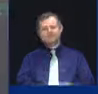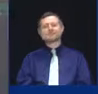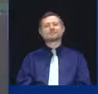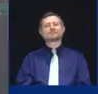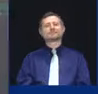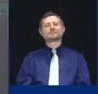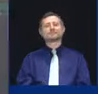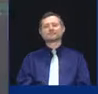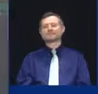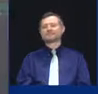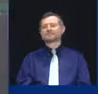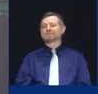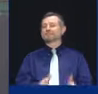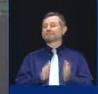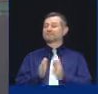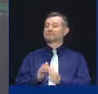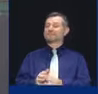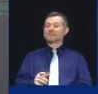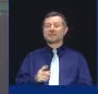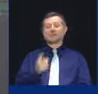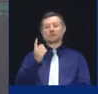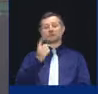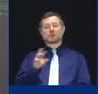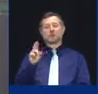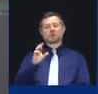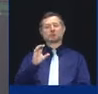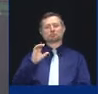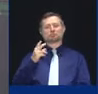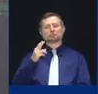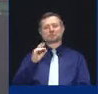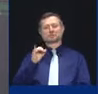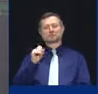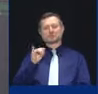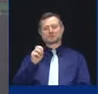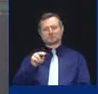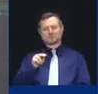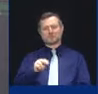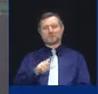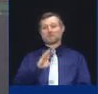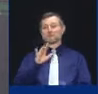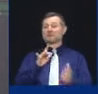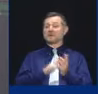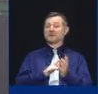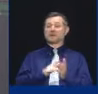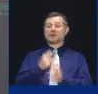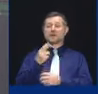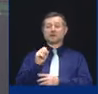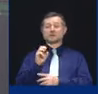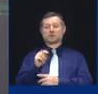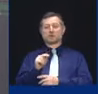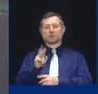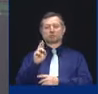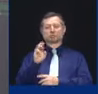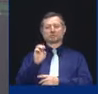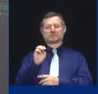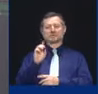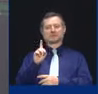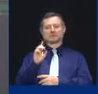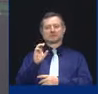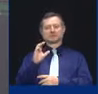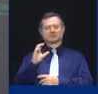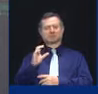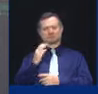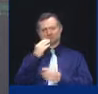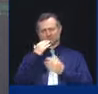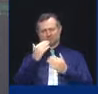We have Dr. Donald Christian from the Mid-Hudson REDC. Thank you for the work. Thank you for your guidance. Stand up. Let's give Don a